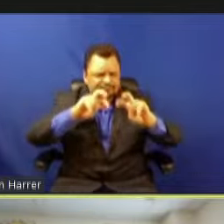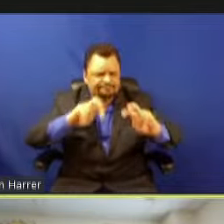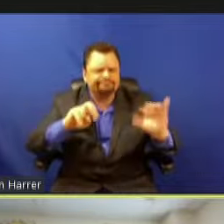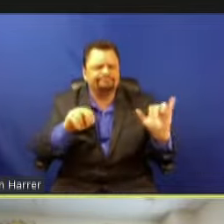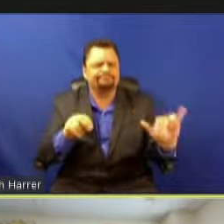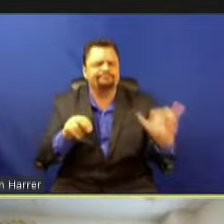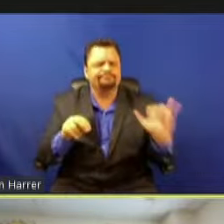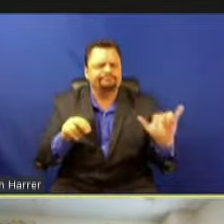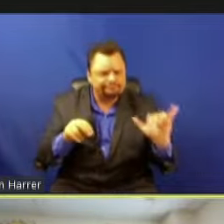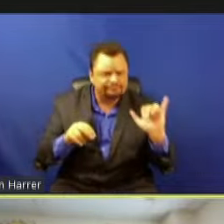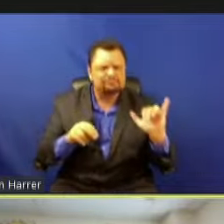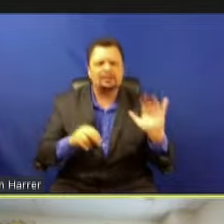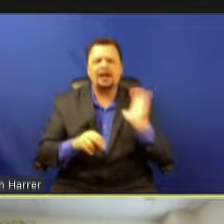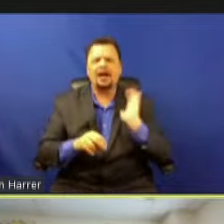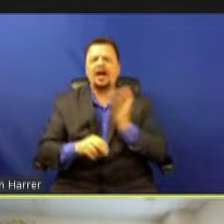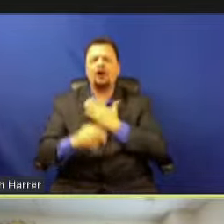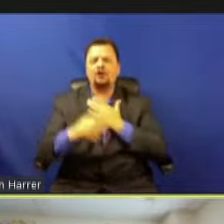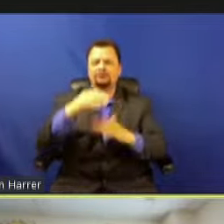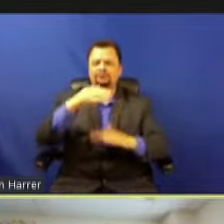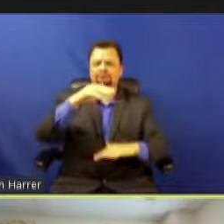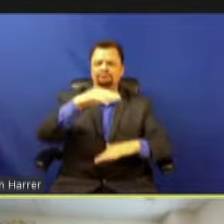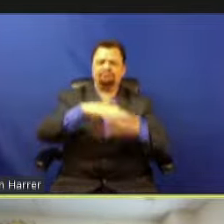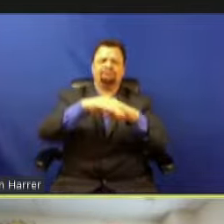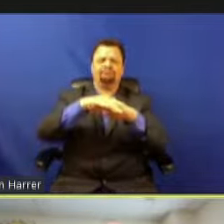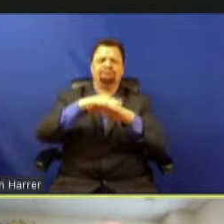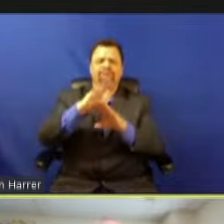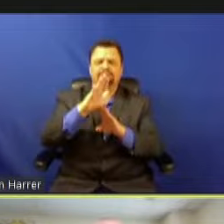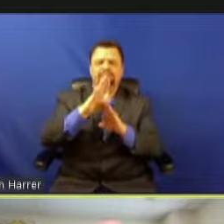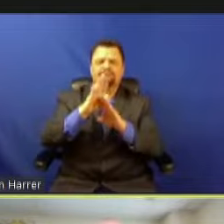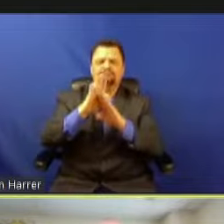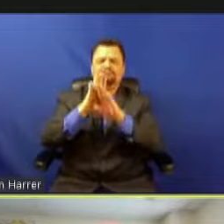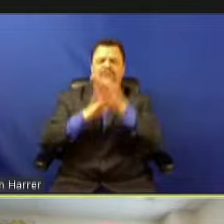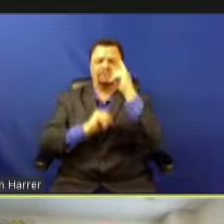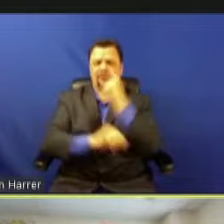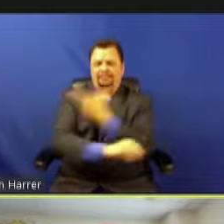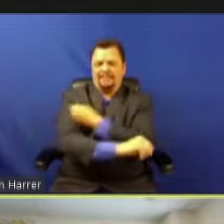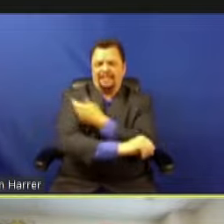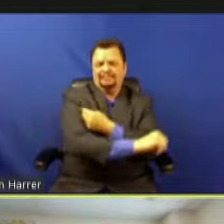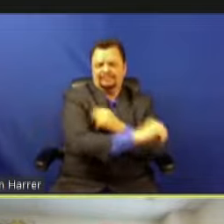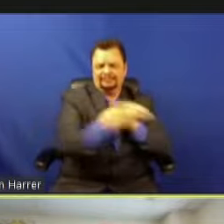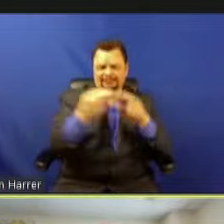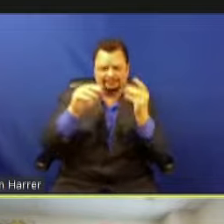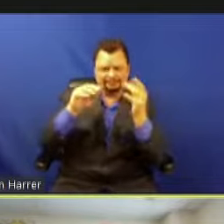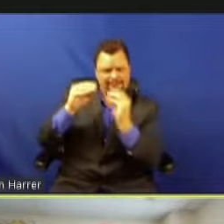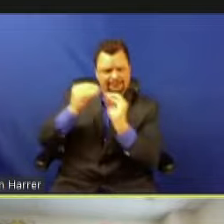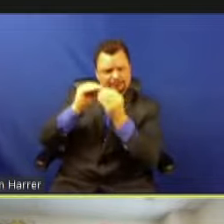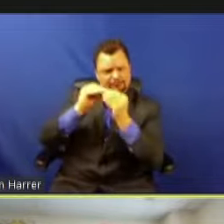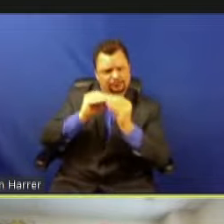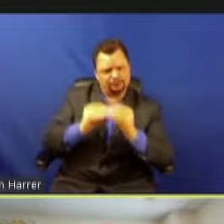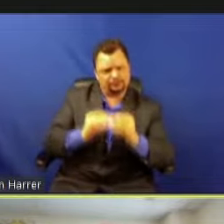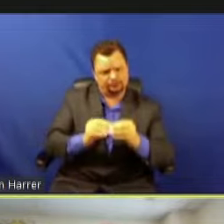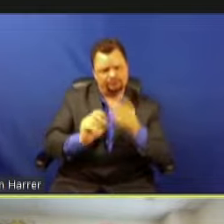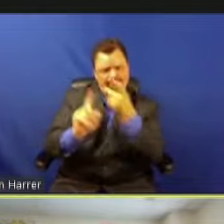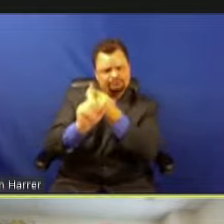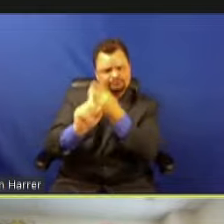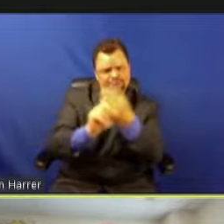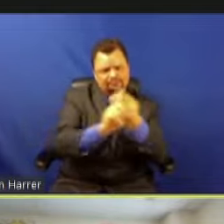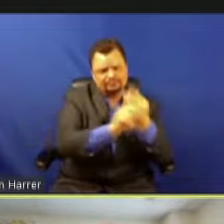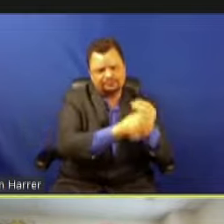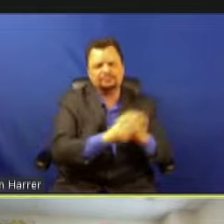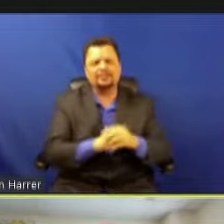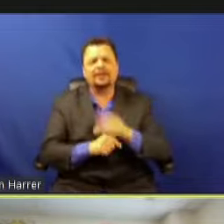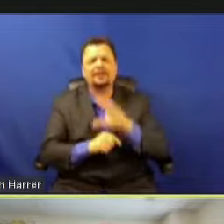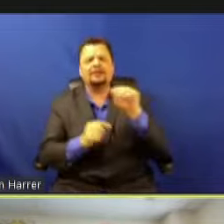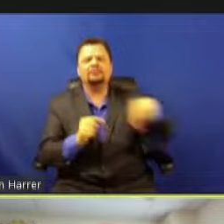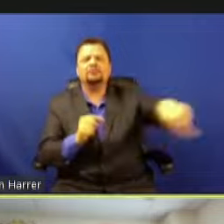of vaccine, along with estimates that have been provided to us by our large providers. And so here is